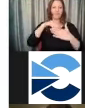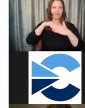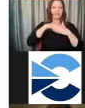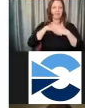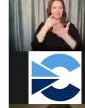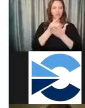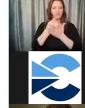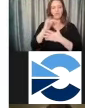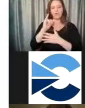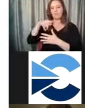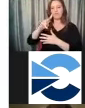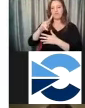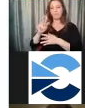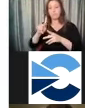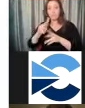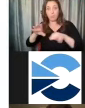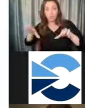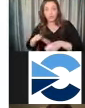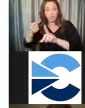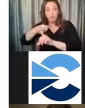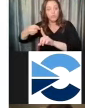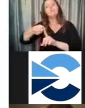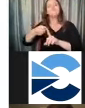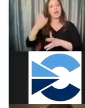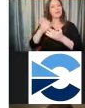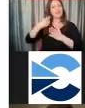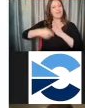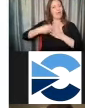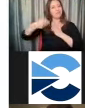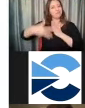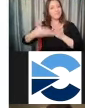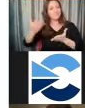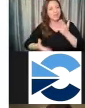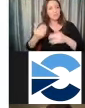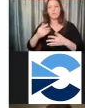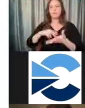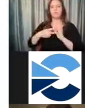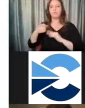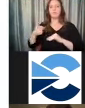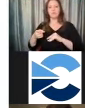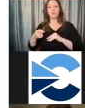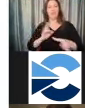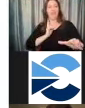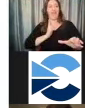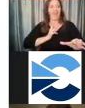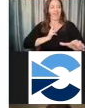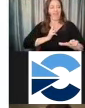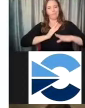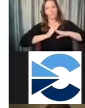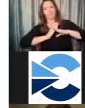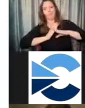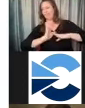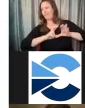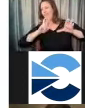for IPV perpetration, maybe the cost involved, thereby impeding initial participation in treatment and